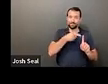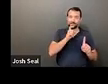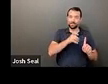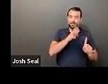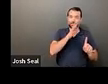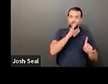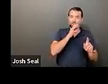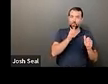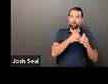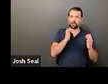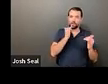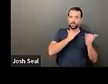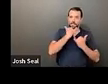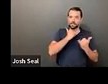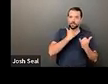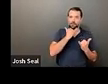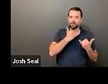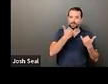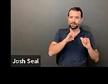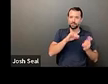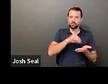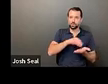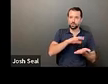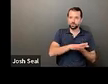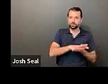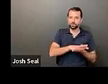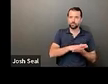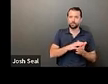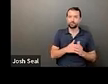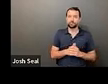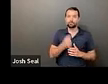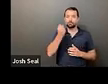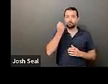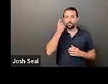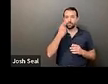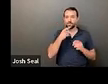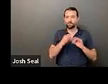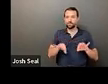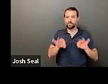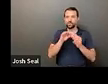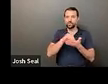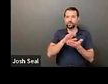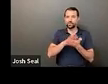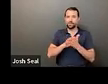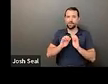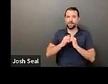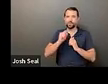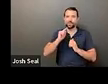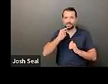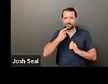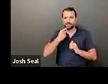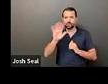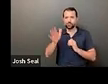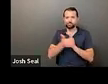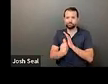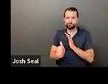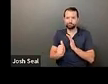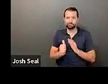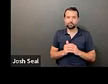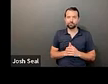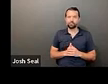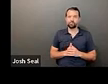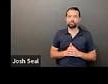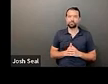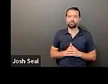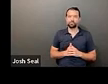you would document that, but you still have to include that severity rating scale. And please document that conversation in the written